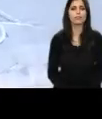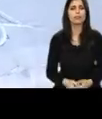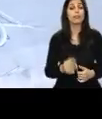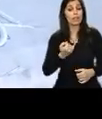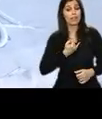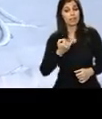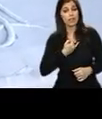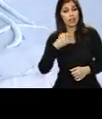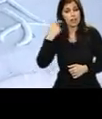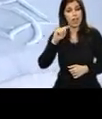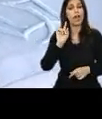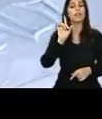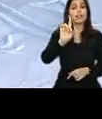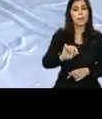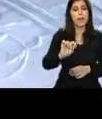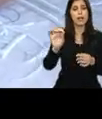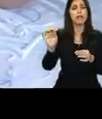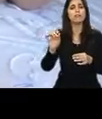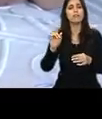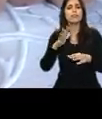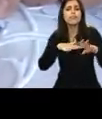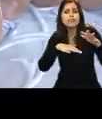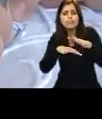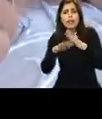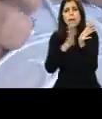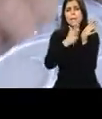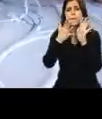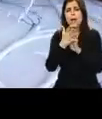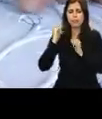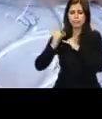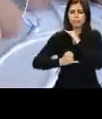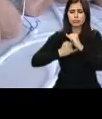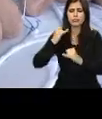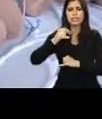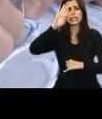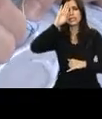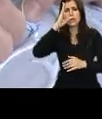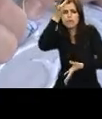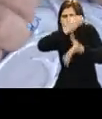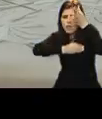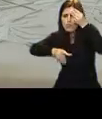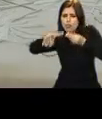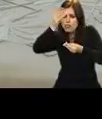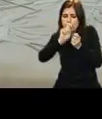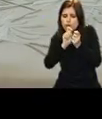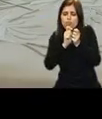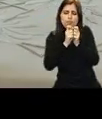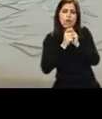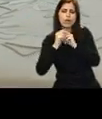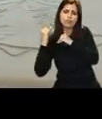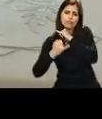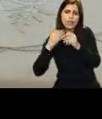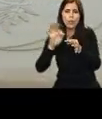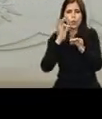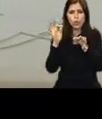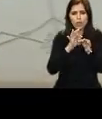An identity that is present also in the arts and traditional crafts, expressions of skills perfected by time,